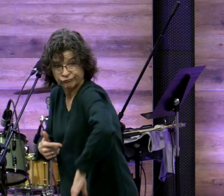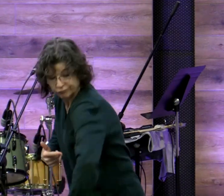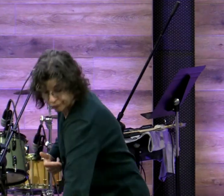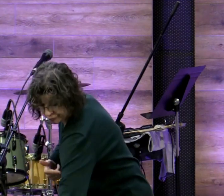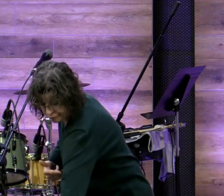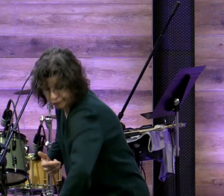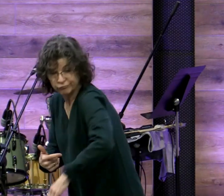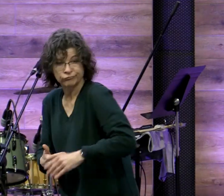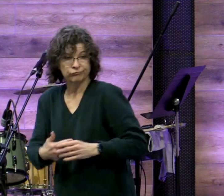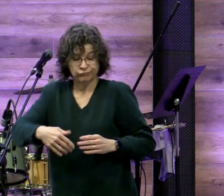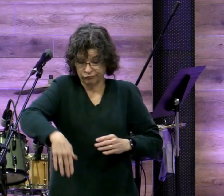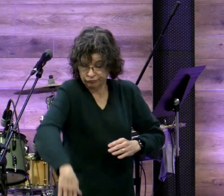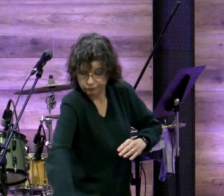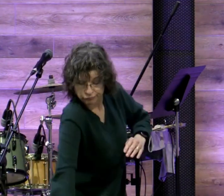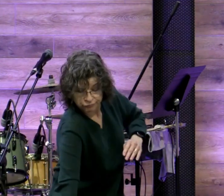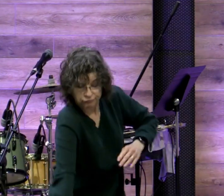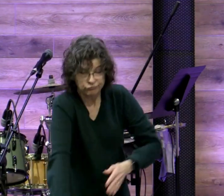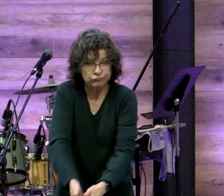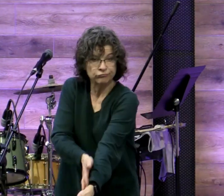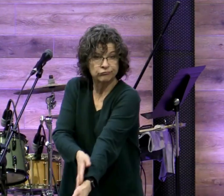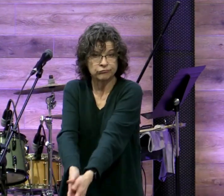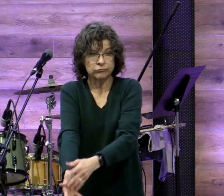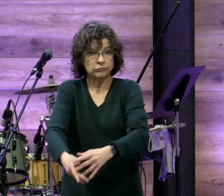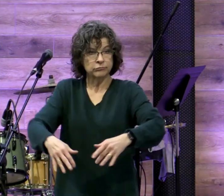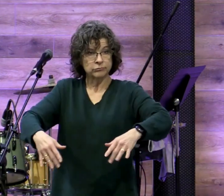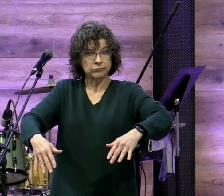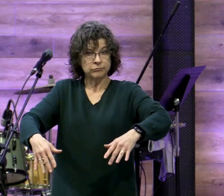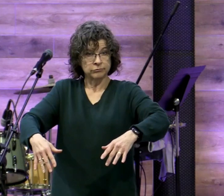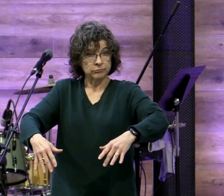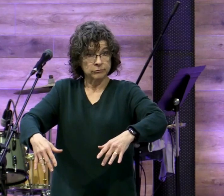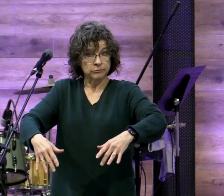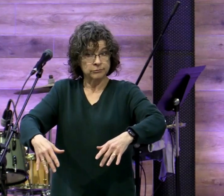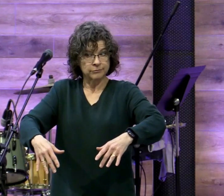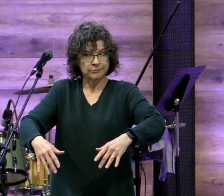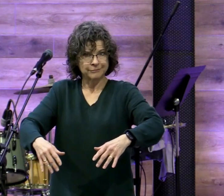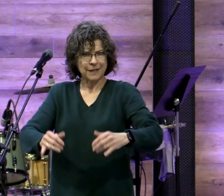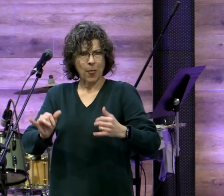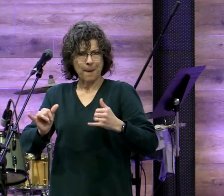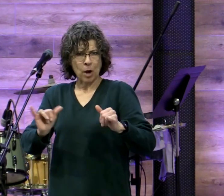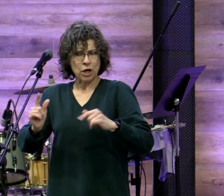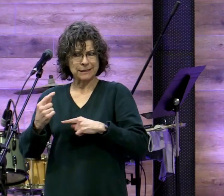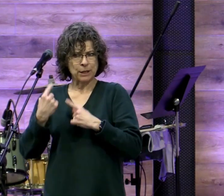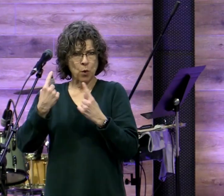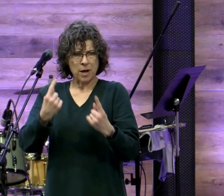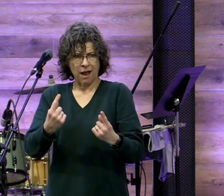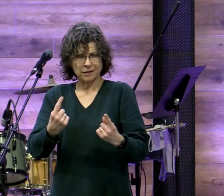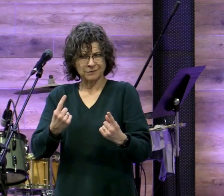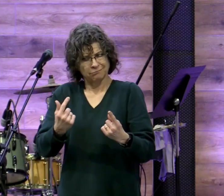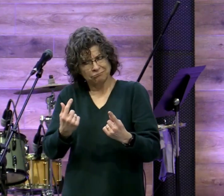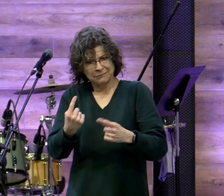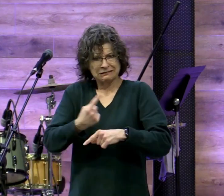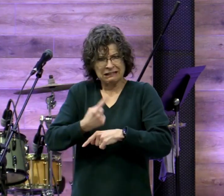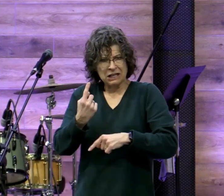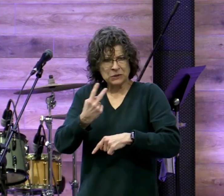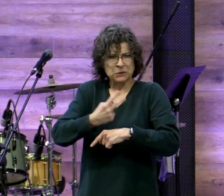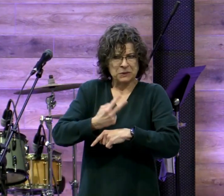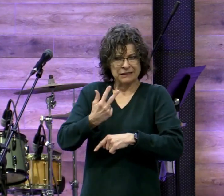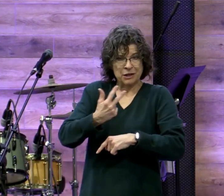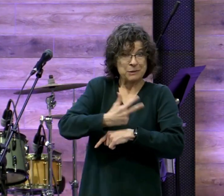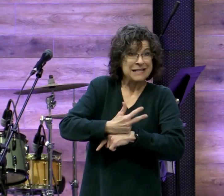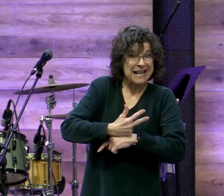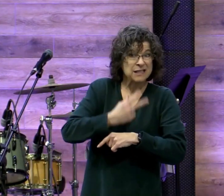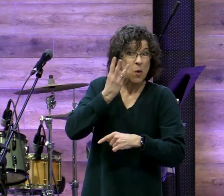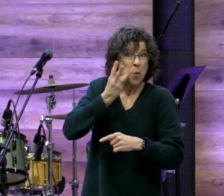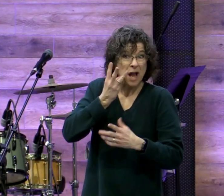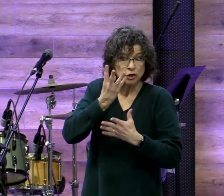you would clean them then. Notice that the party has probably been going on for a little while now because the wine is all gone.